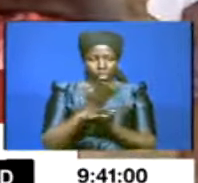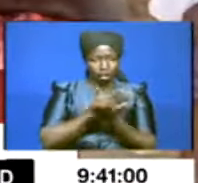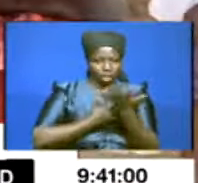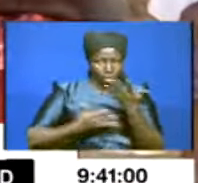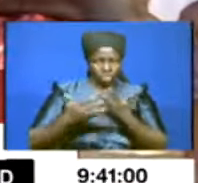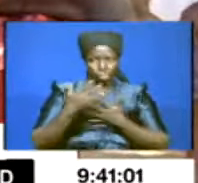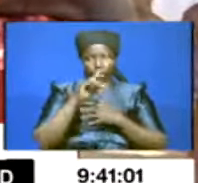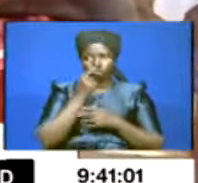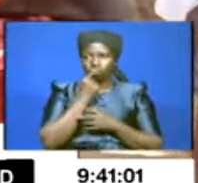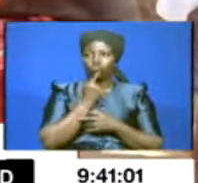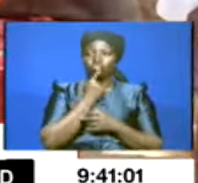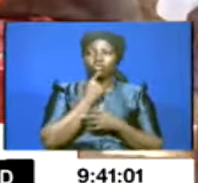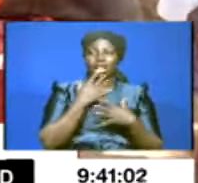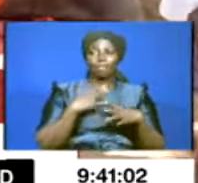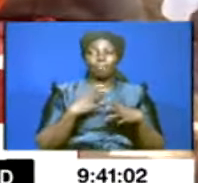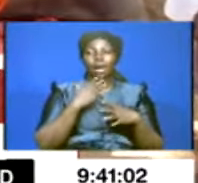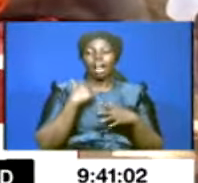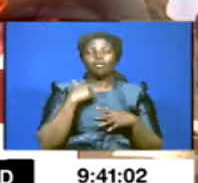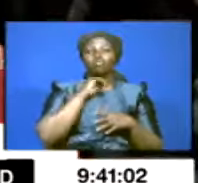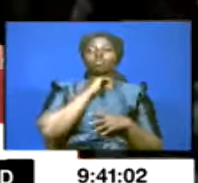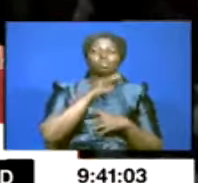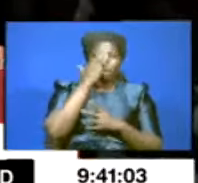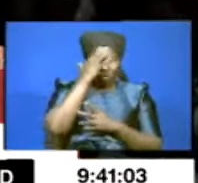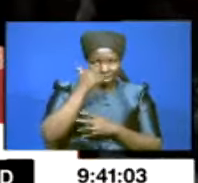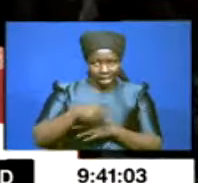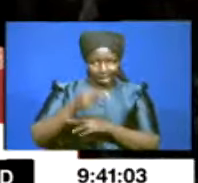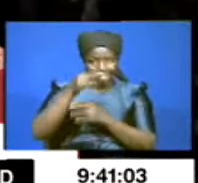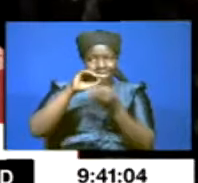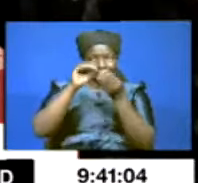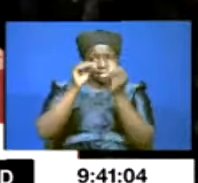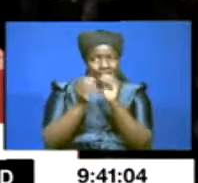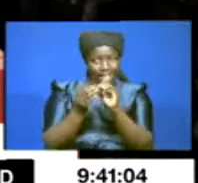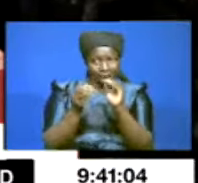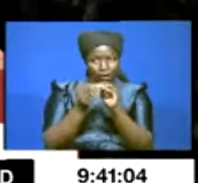rising populations of street children families and asked Pastor Duncan to